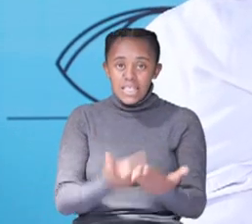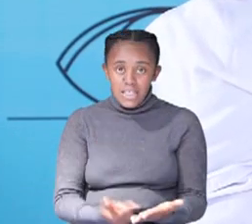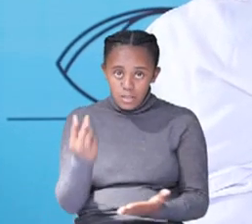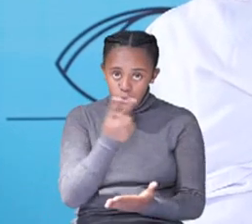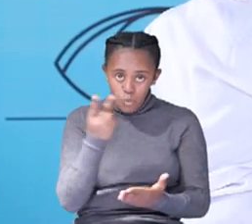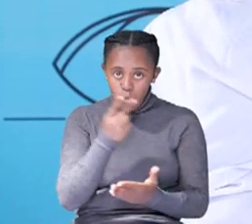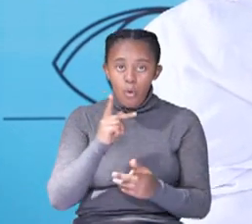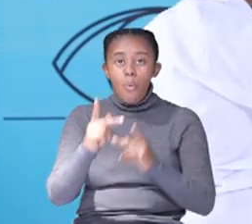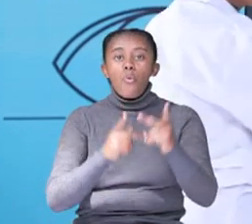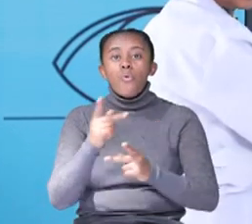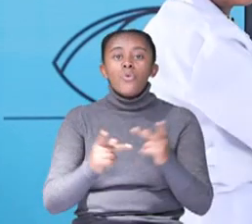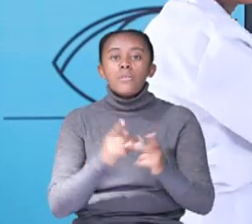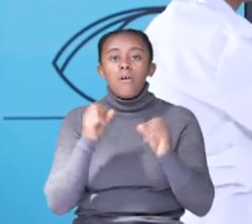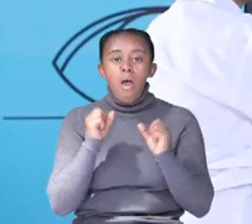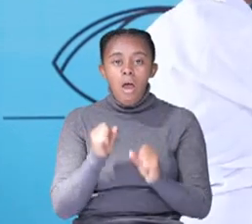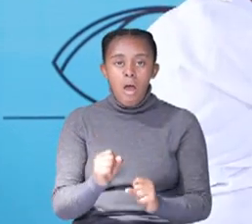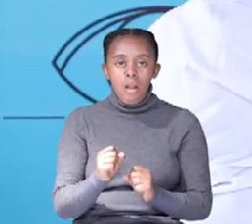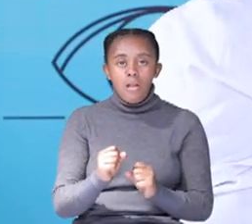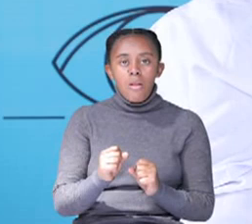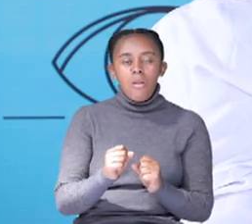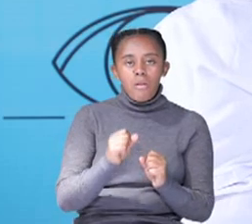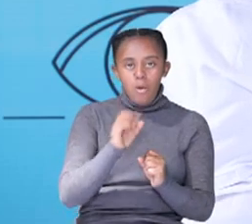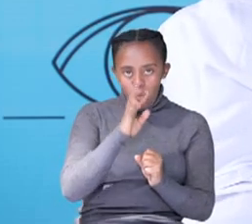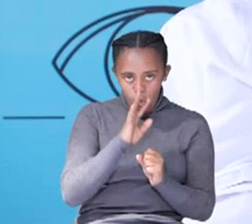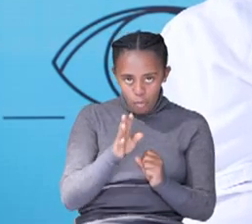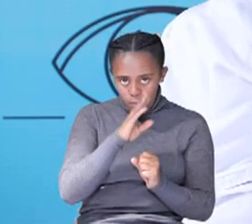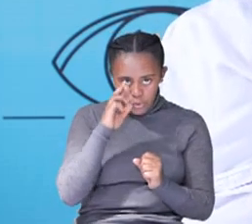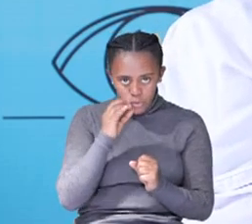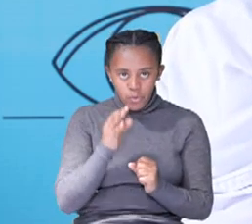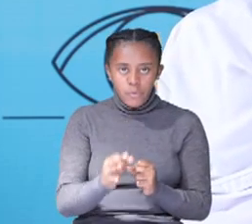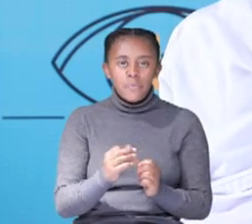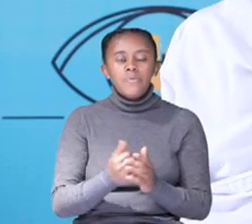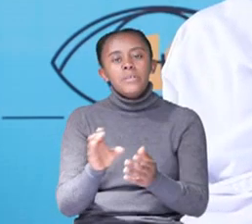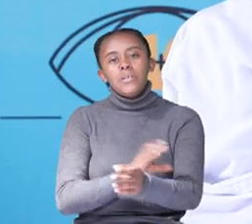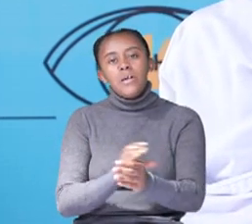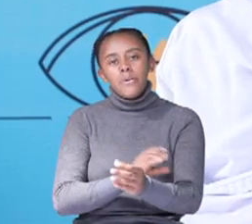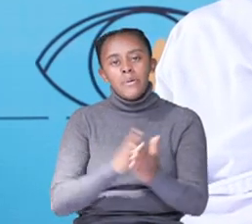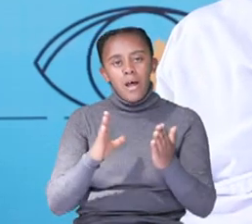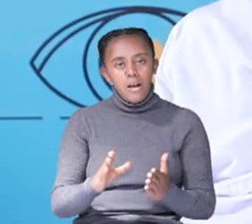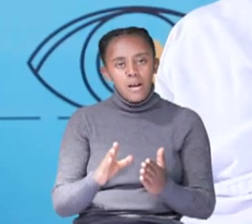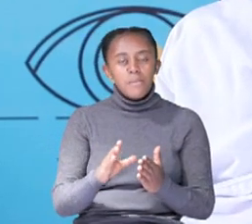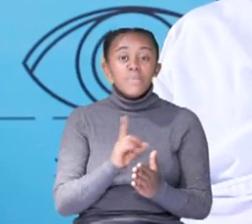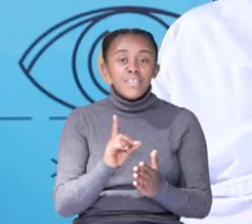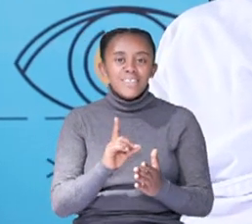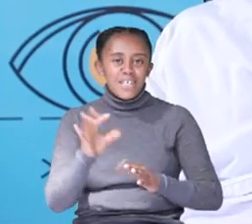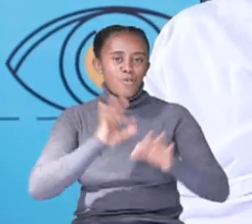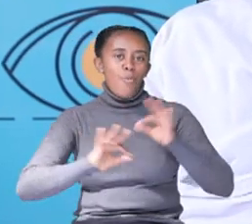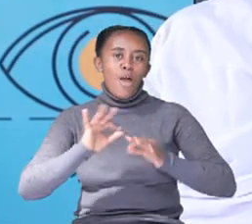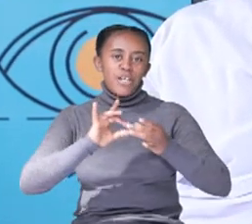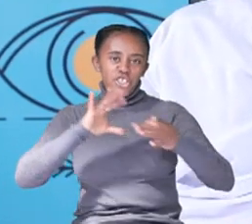two processes can occur because of cellular respiration. In